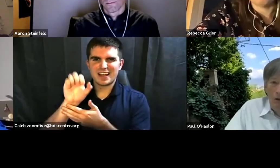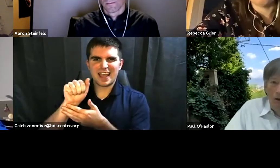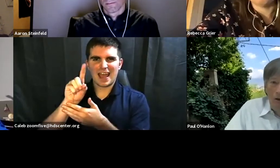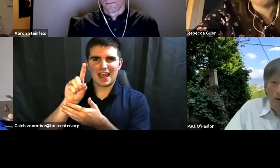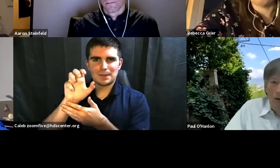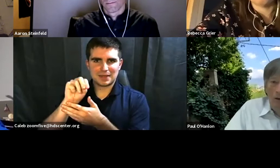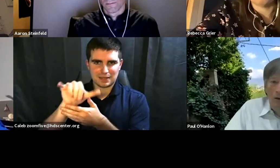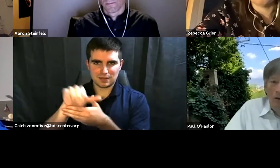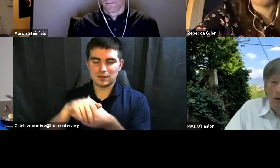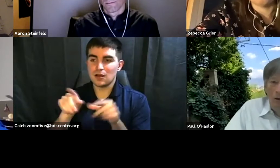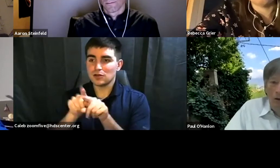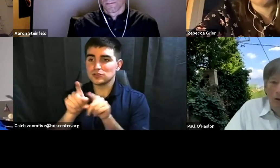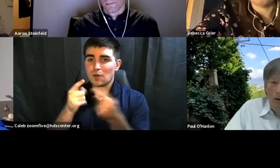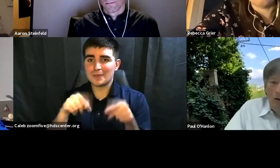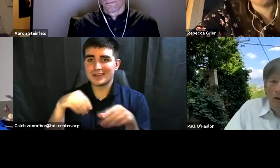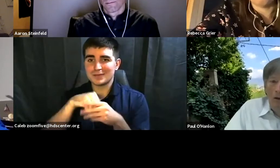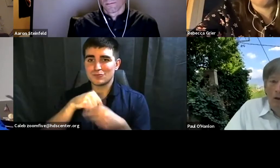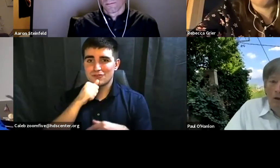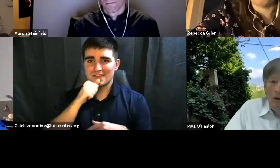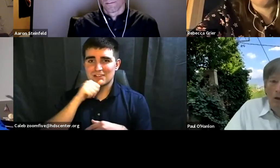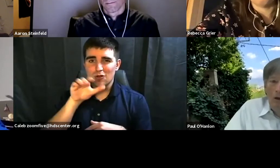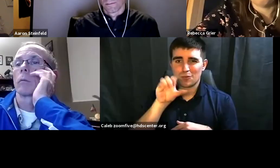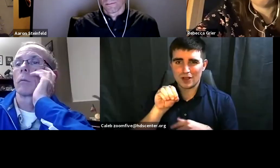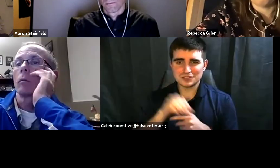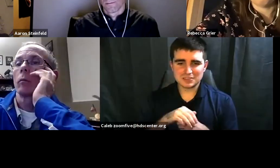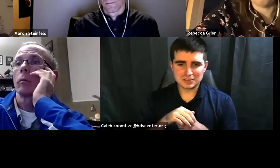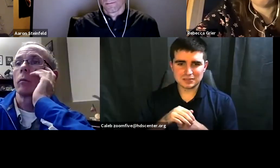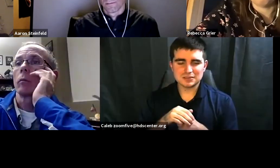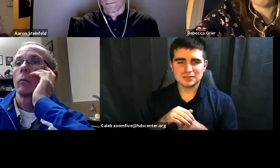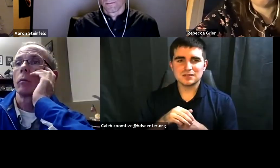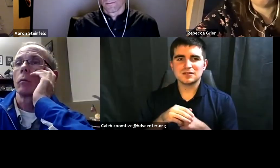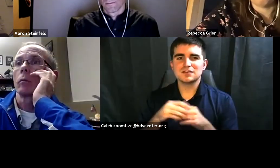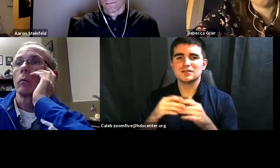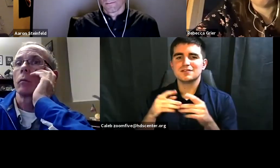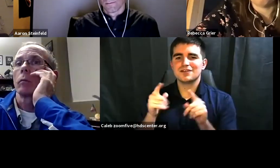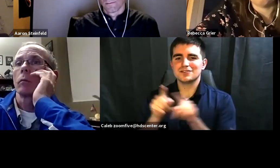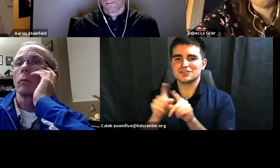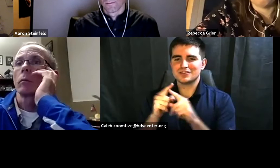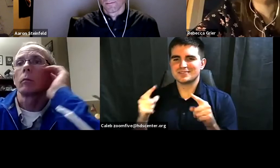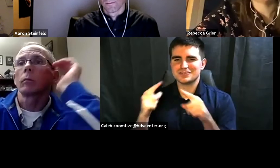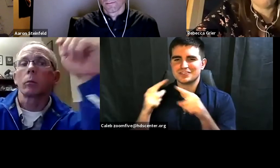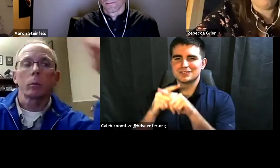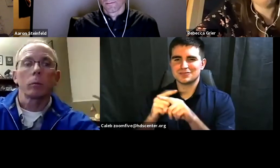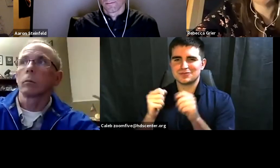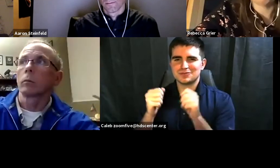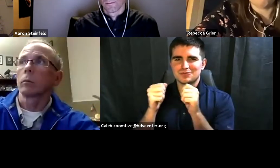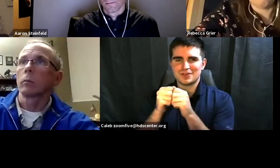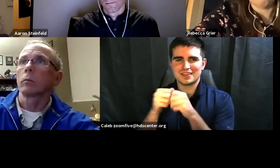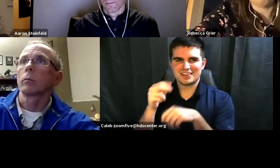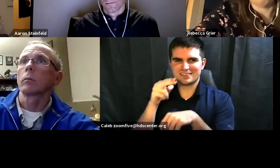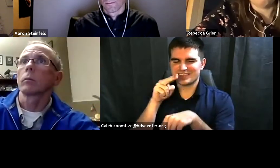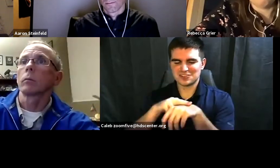in private corporations and with the intersection with national government funding. How do